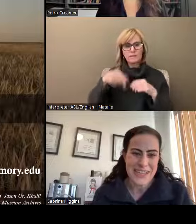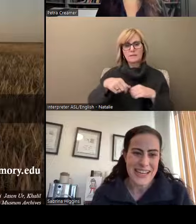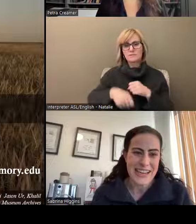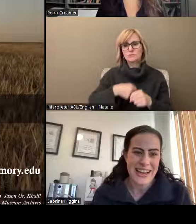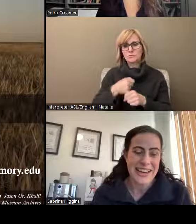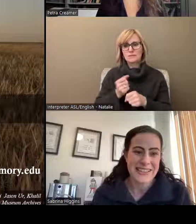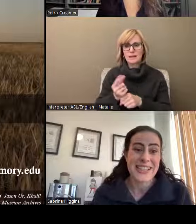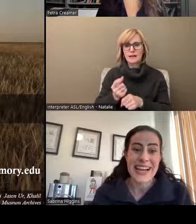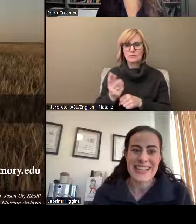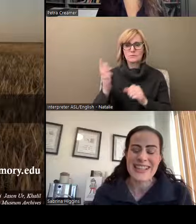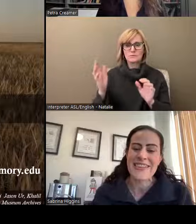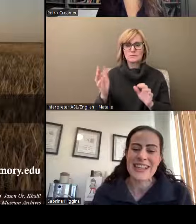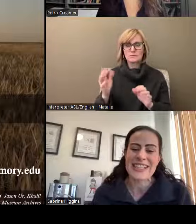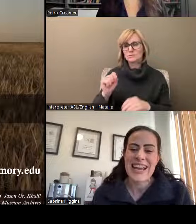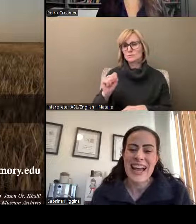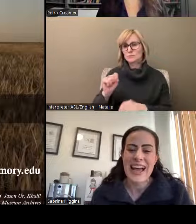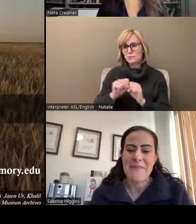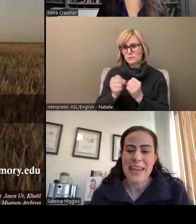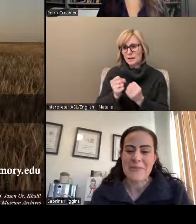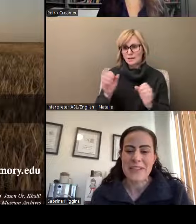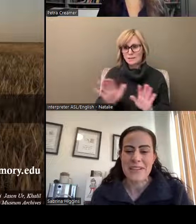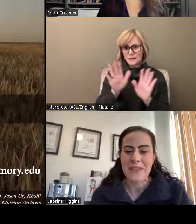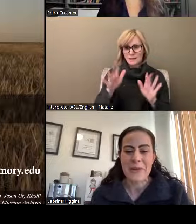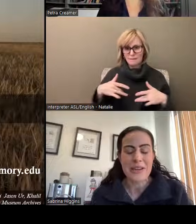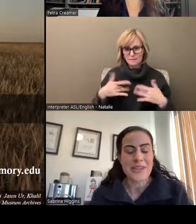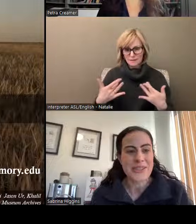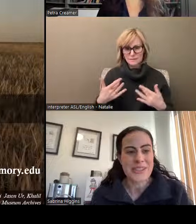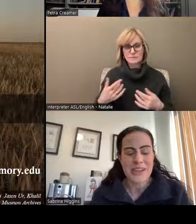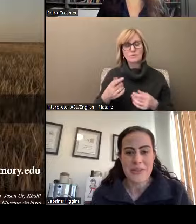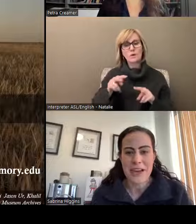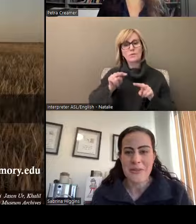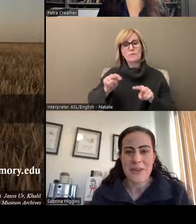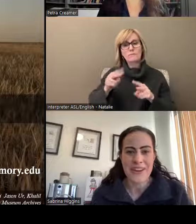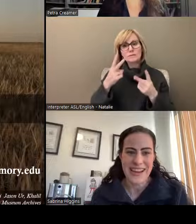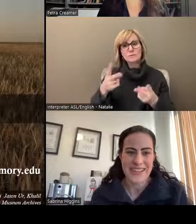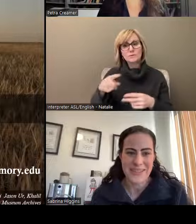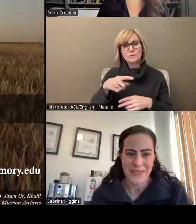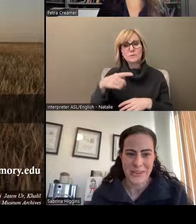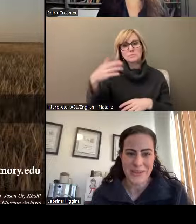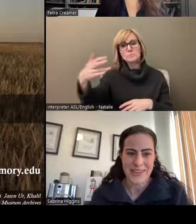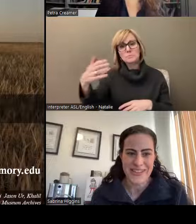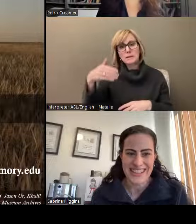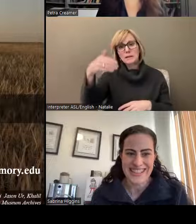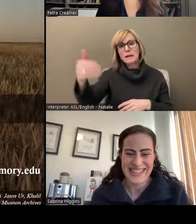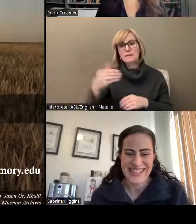annual Society Sunday event. And we look forward to seeing you at one of our next